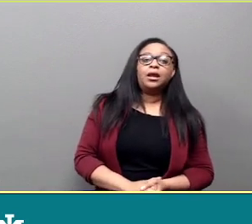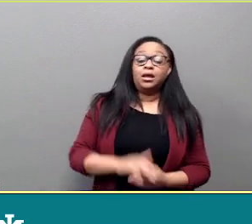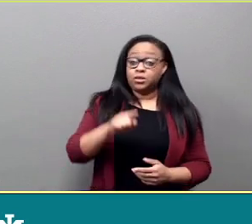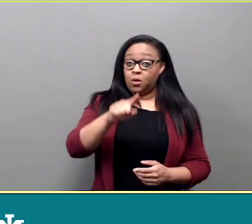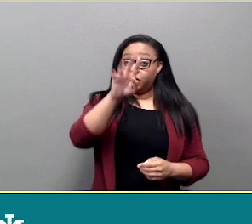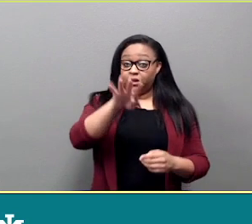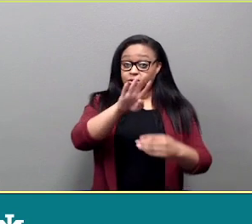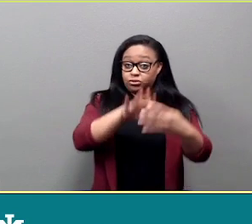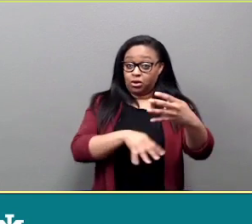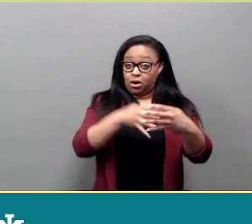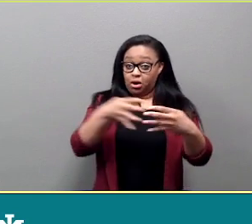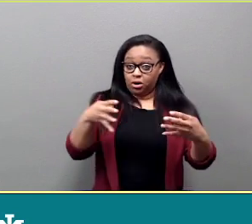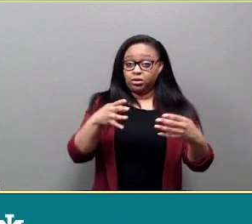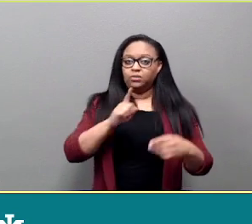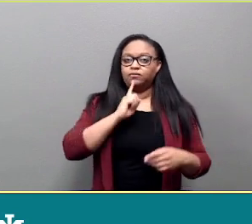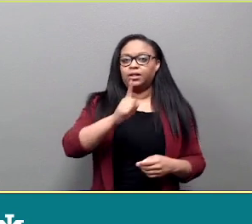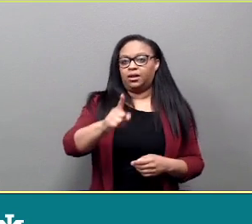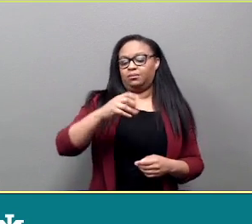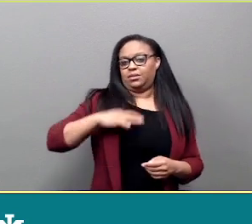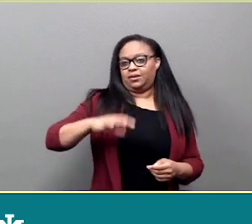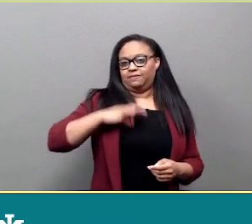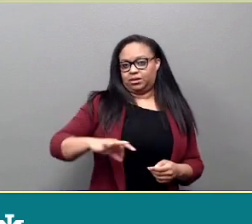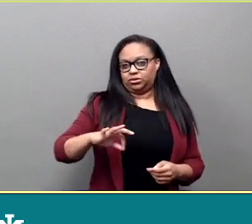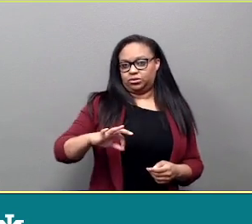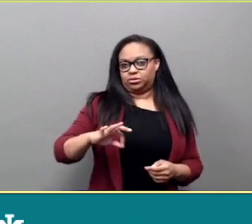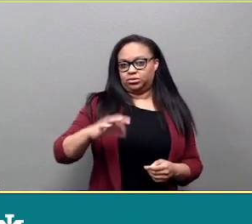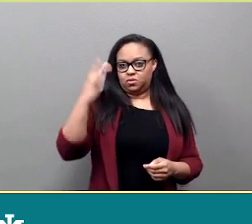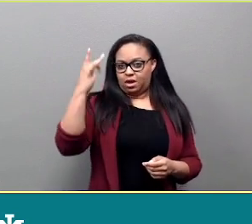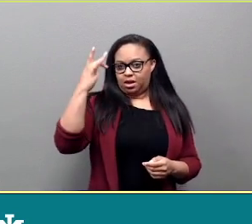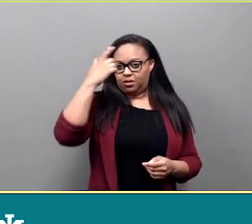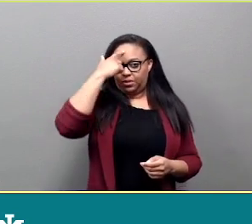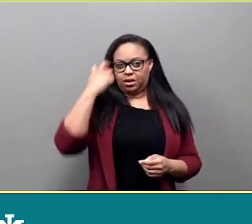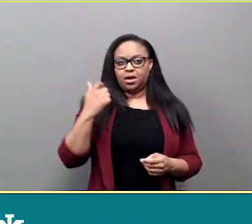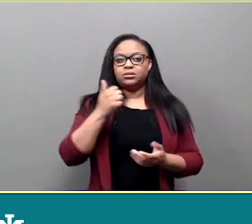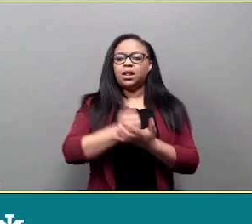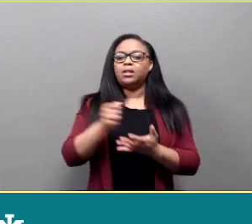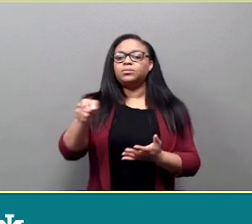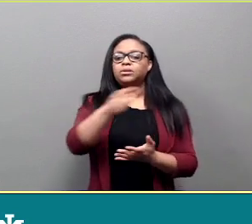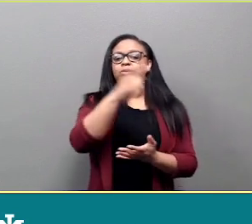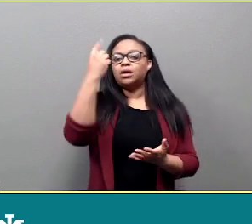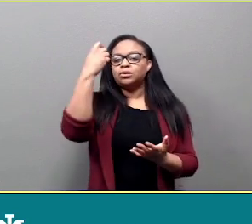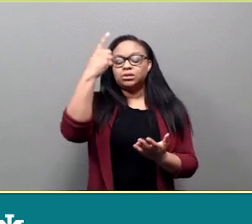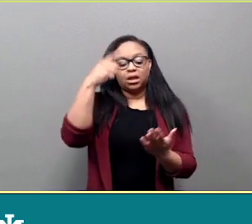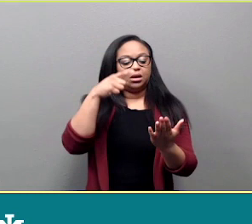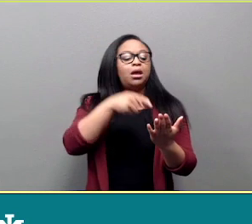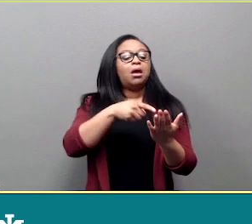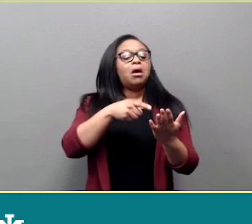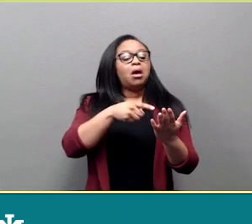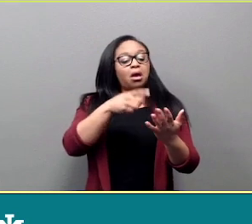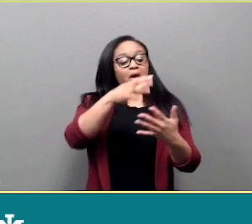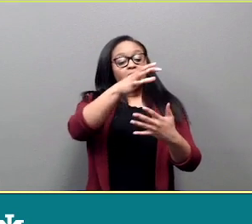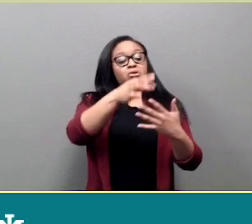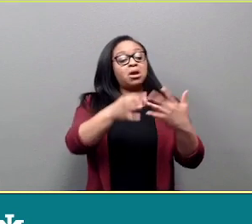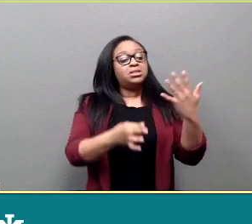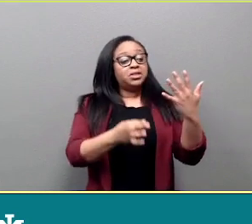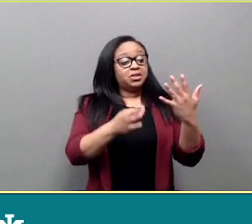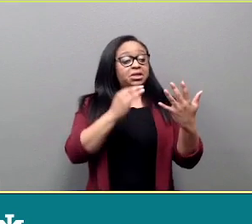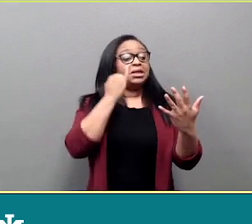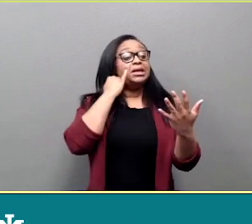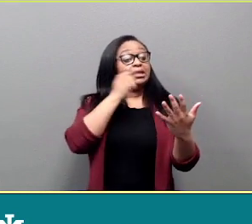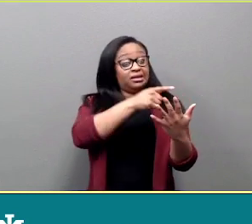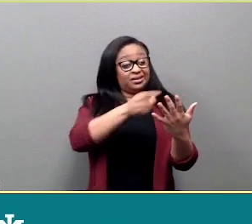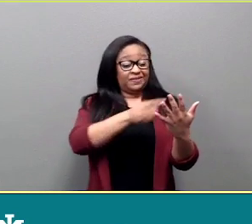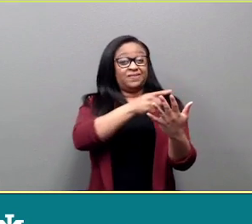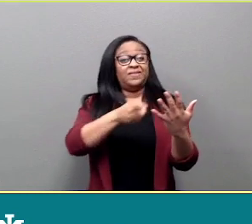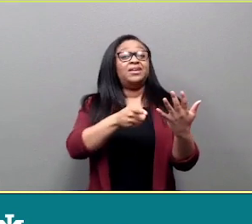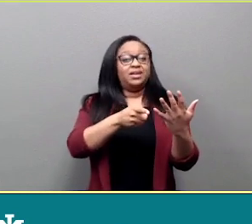if they need emergency, primary care, or home care. And it is outlined based on symptoms and when you should reach